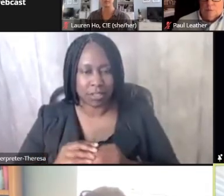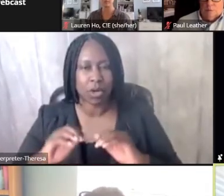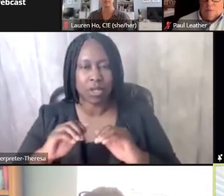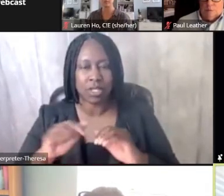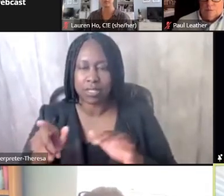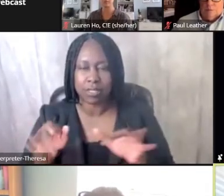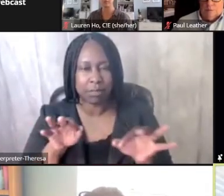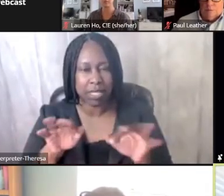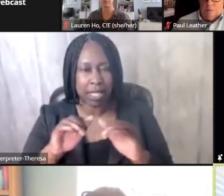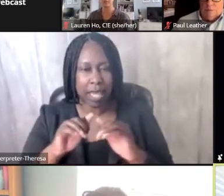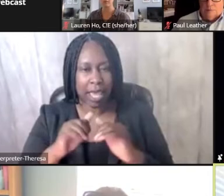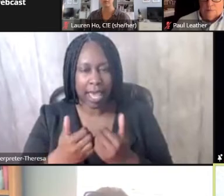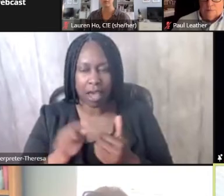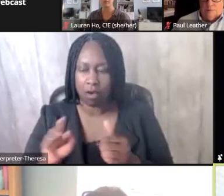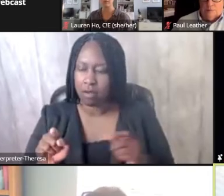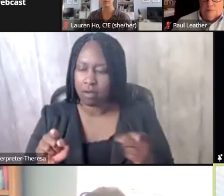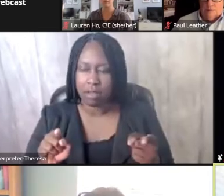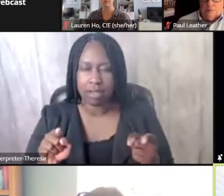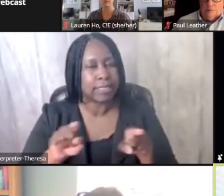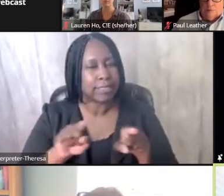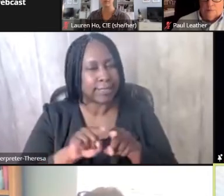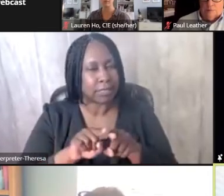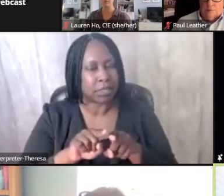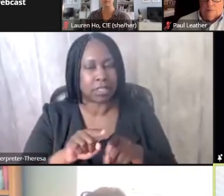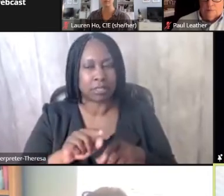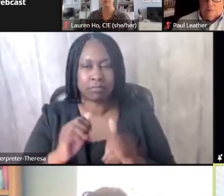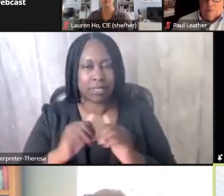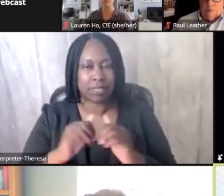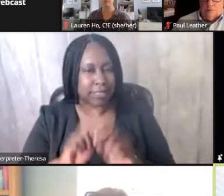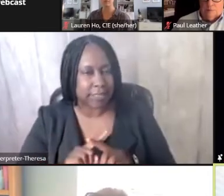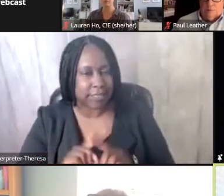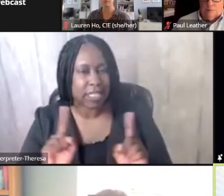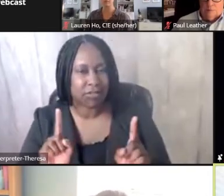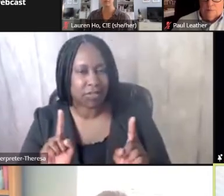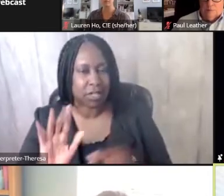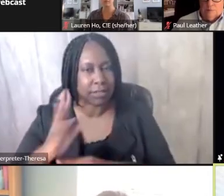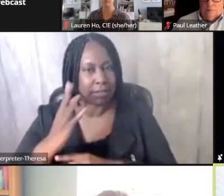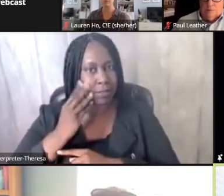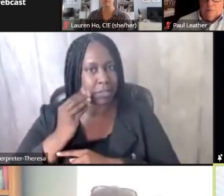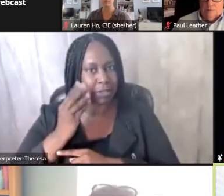or different, and his experience in Metcalfe County.